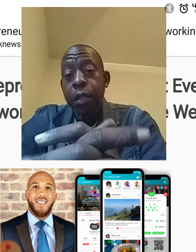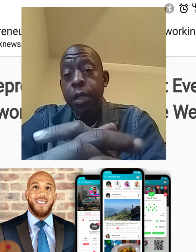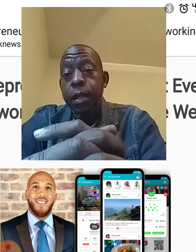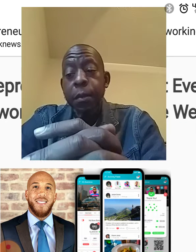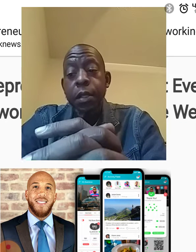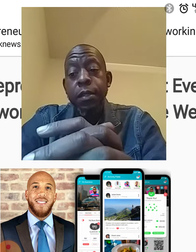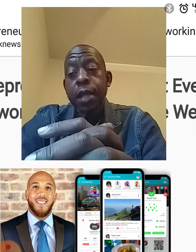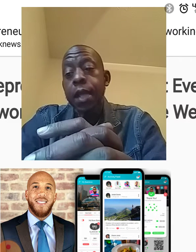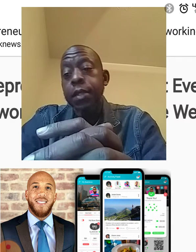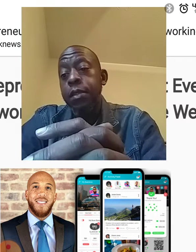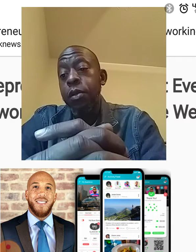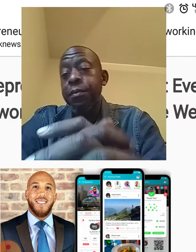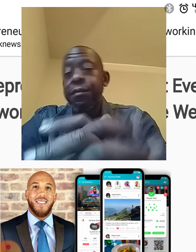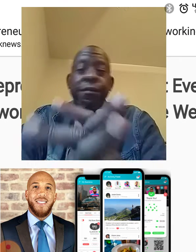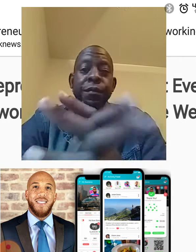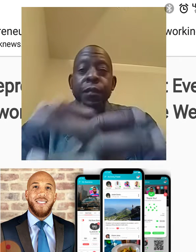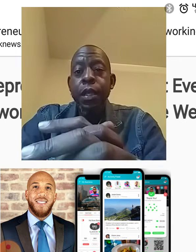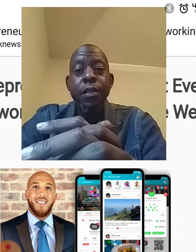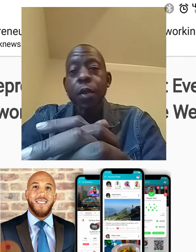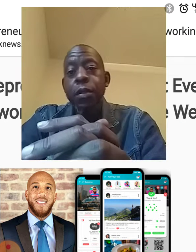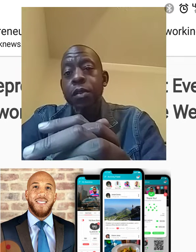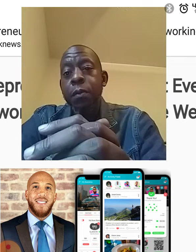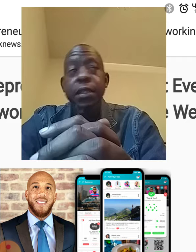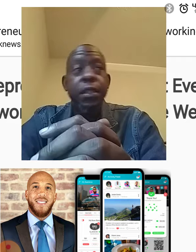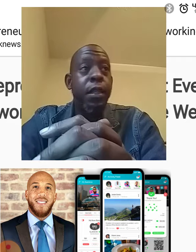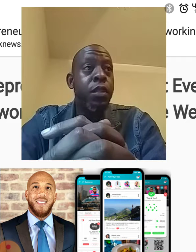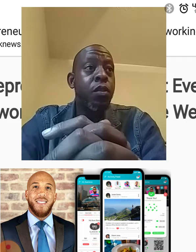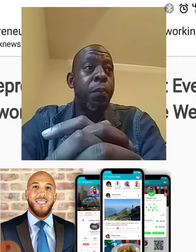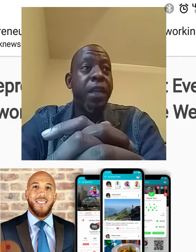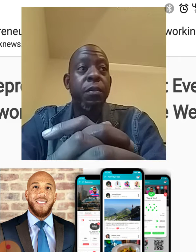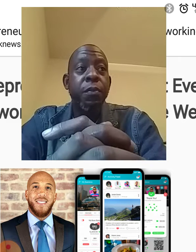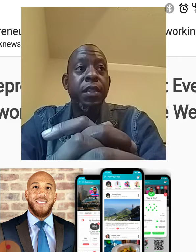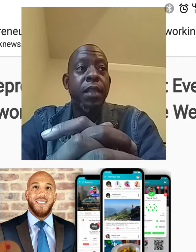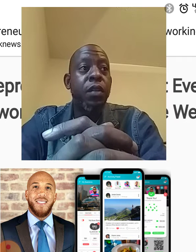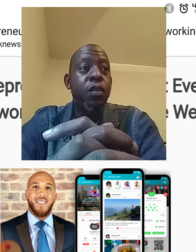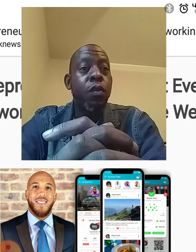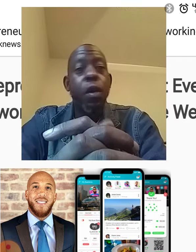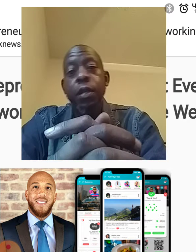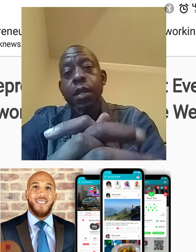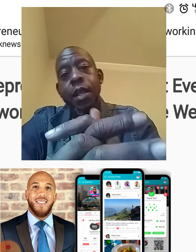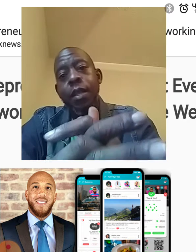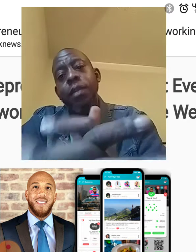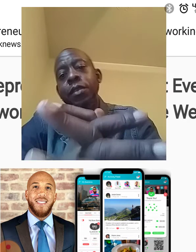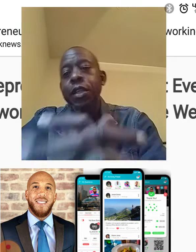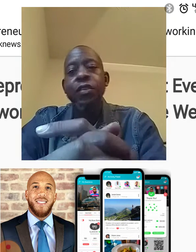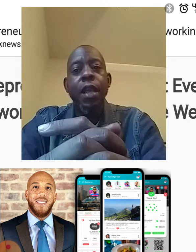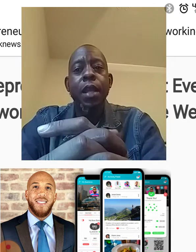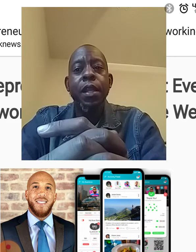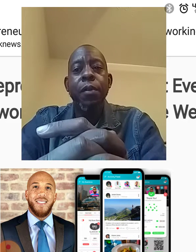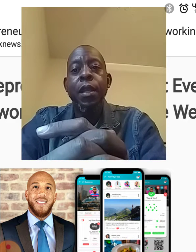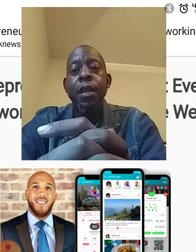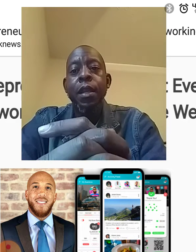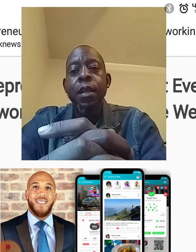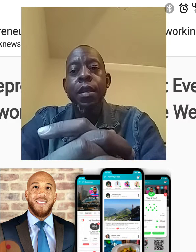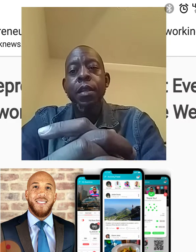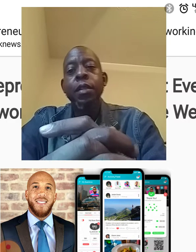people of the dominant society. So it's only so much shit that you could possibly say or do on there. They shut you down